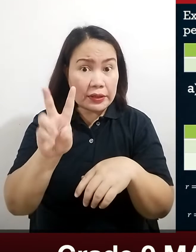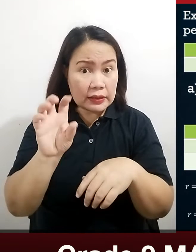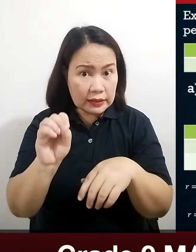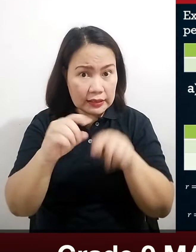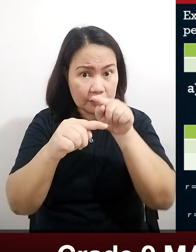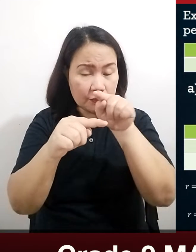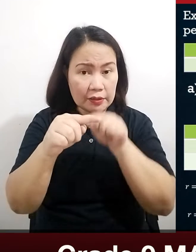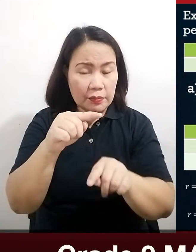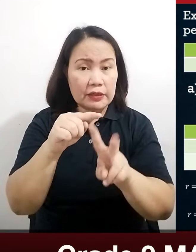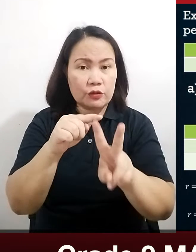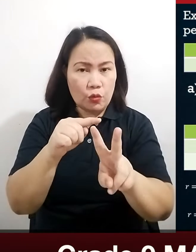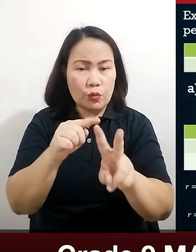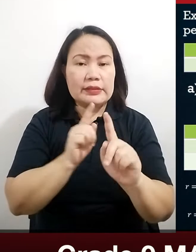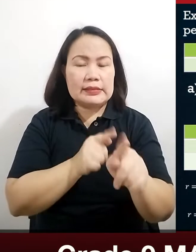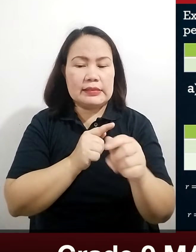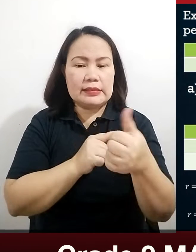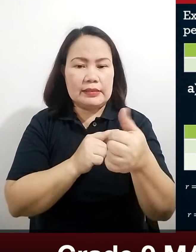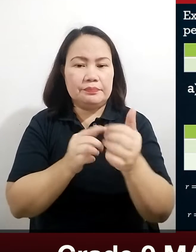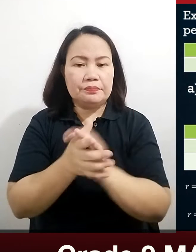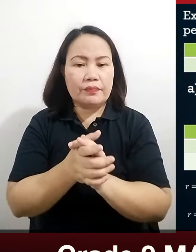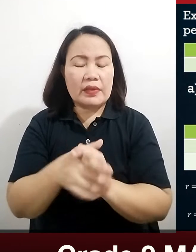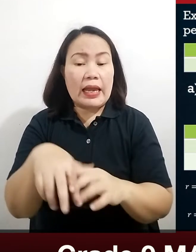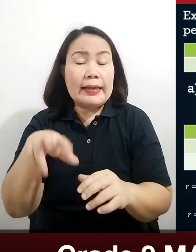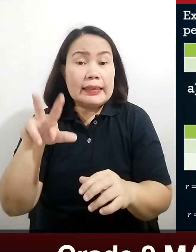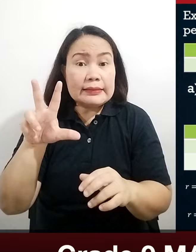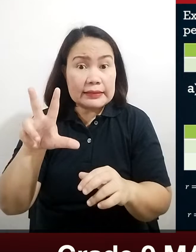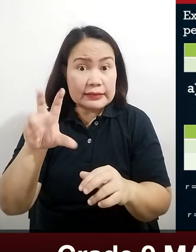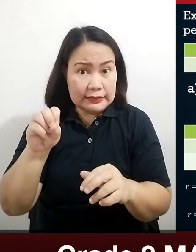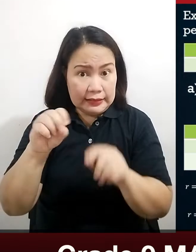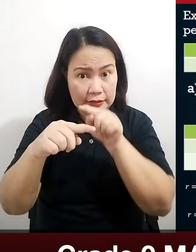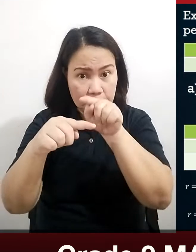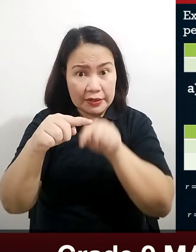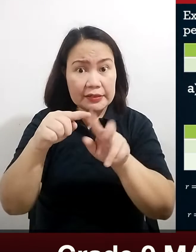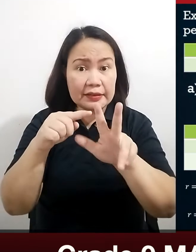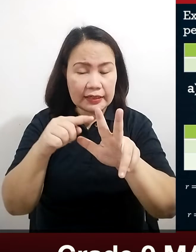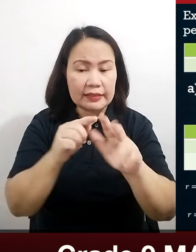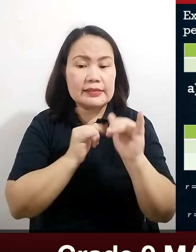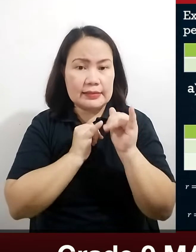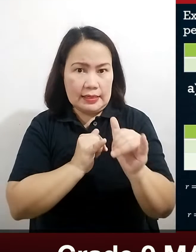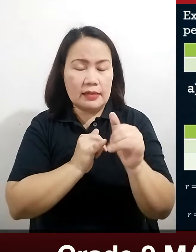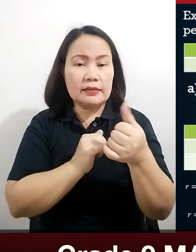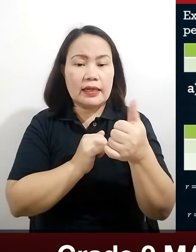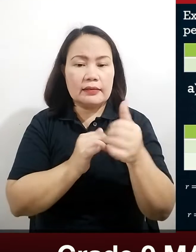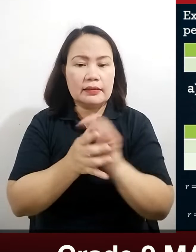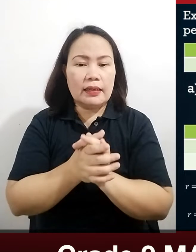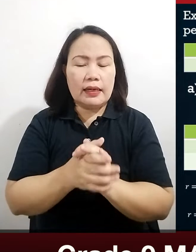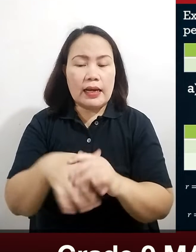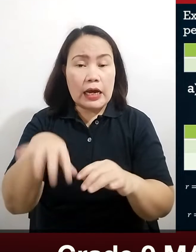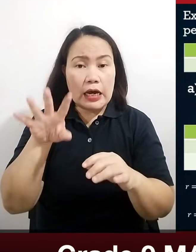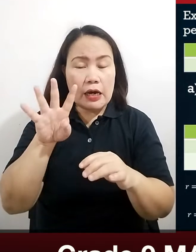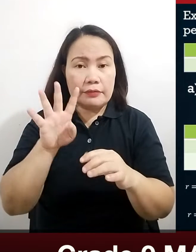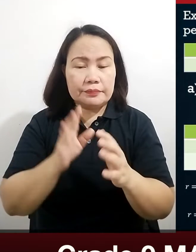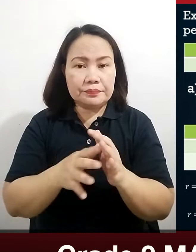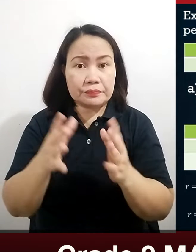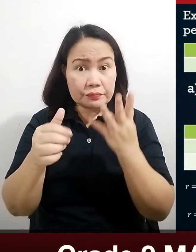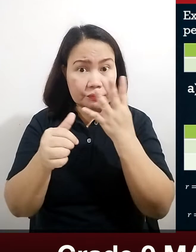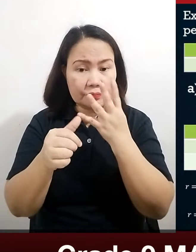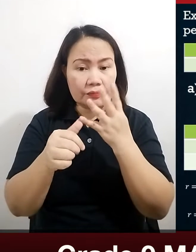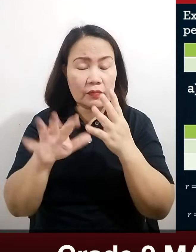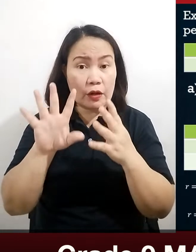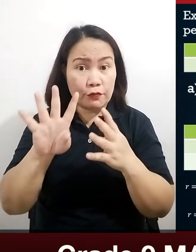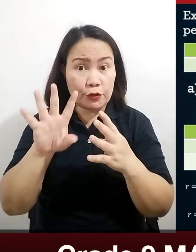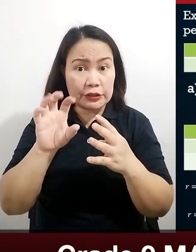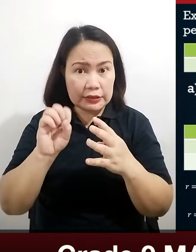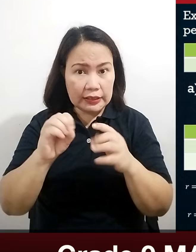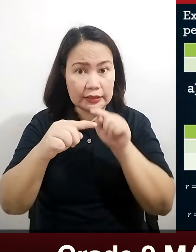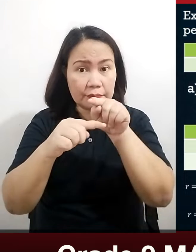still 10. At sa pangatlo, 30 divide 3, so still the answer is 10. And then sa pang-apat,